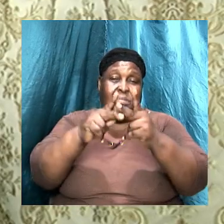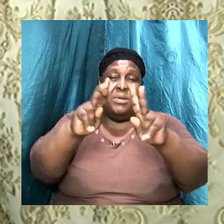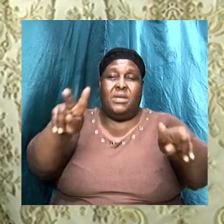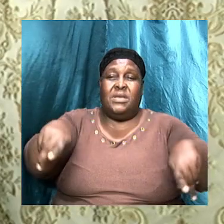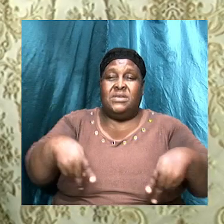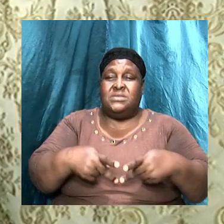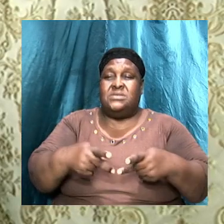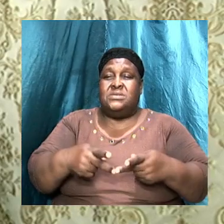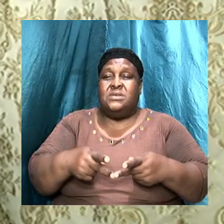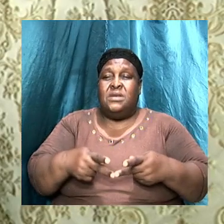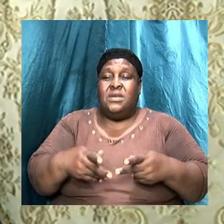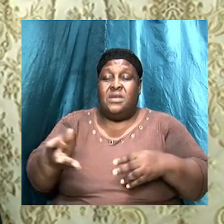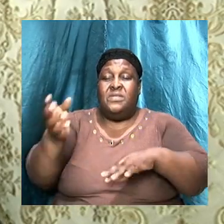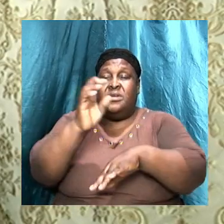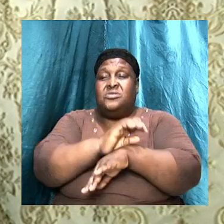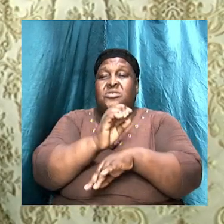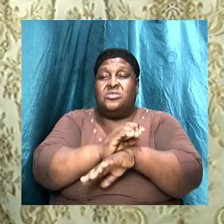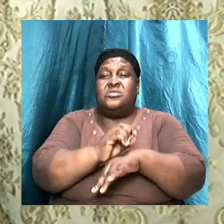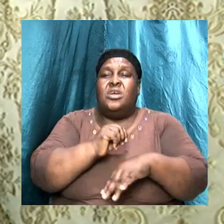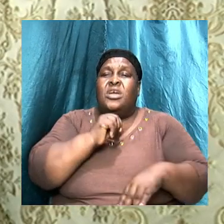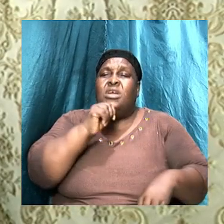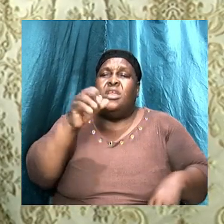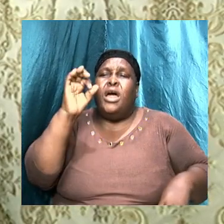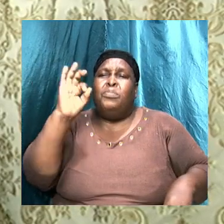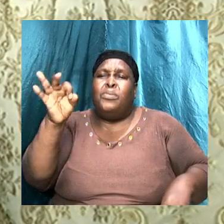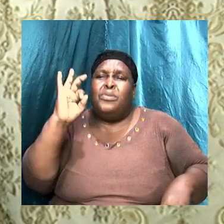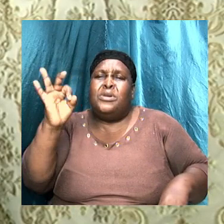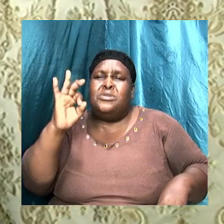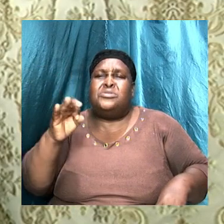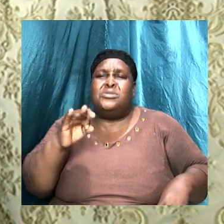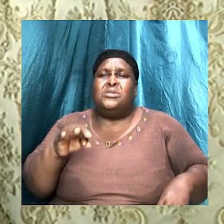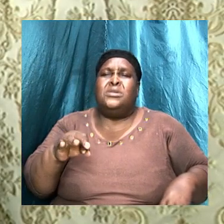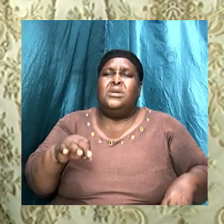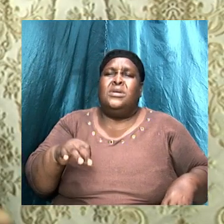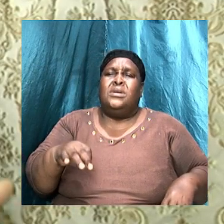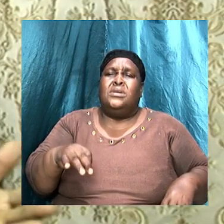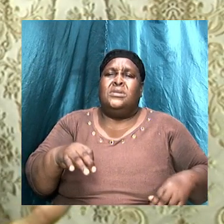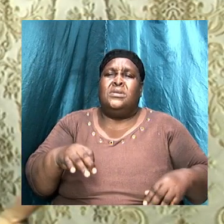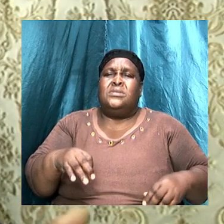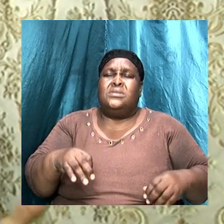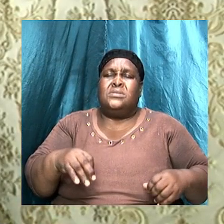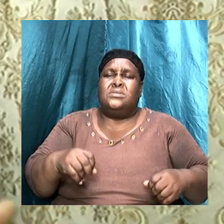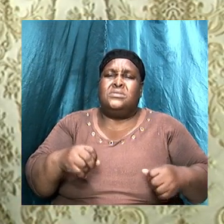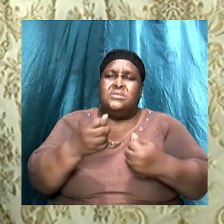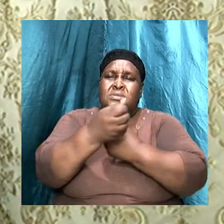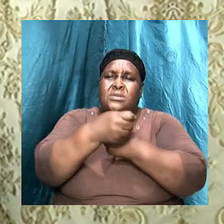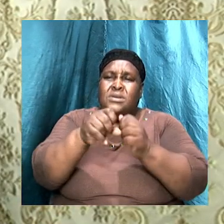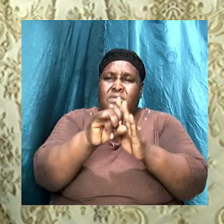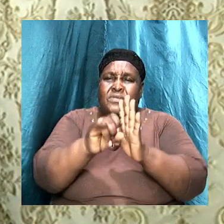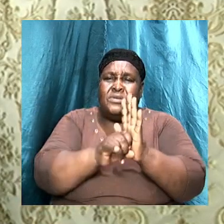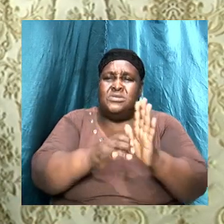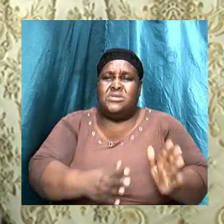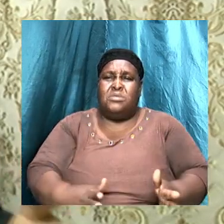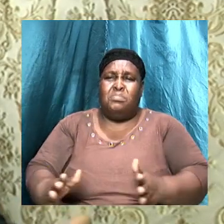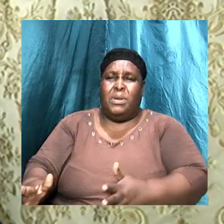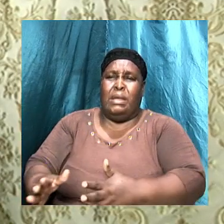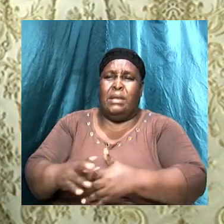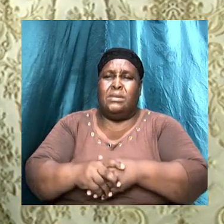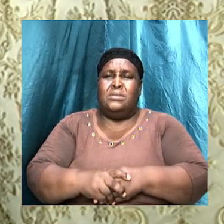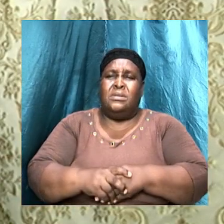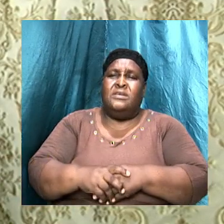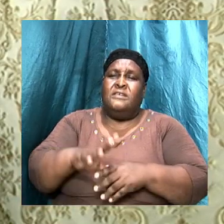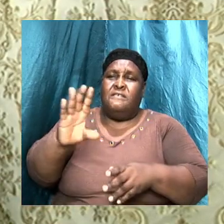that they say that they are church and they are not preaching this to you look here find somewhere else and go it sound